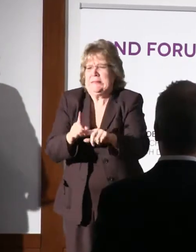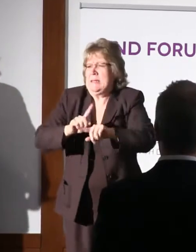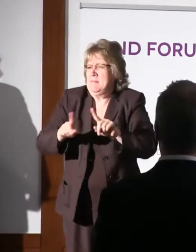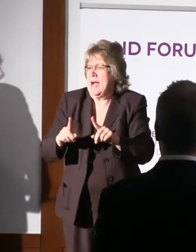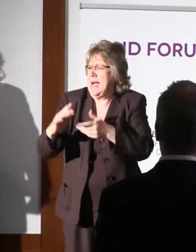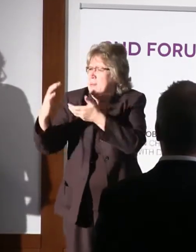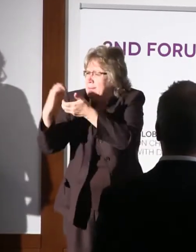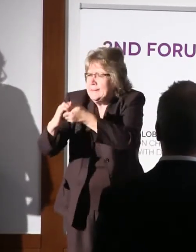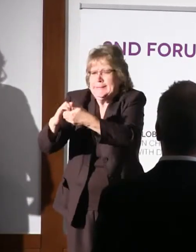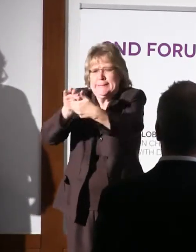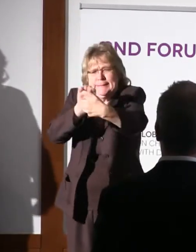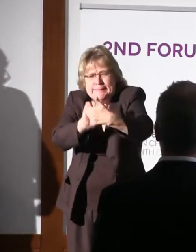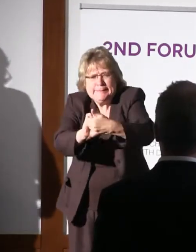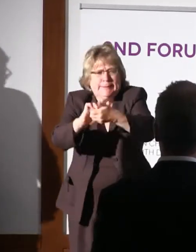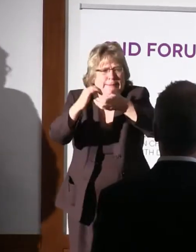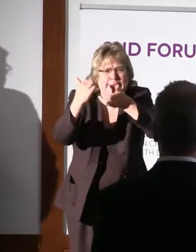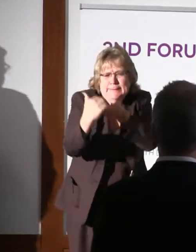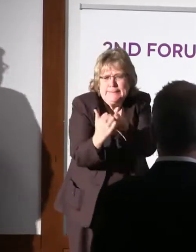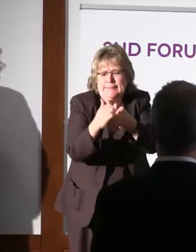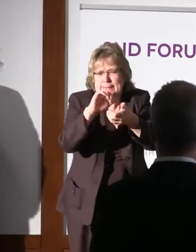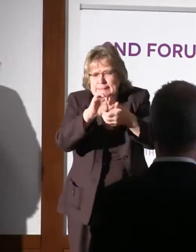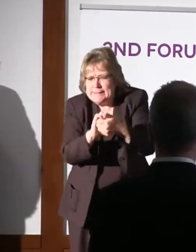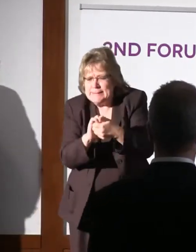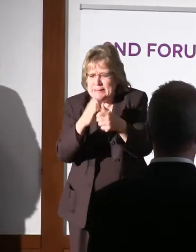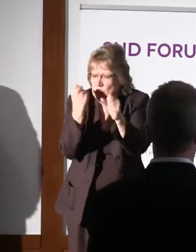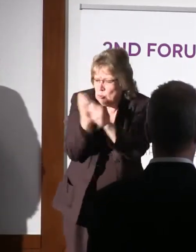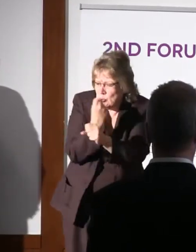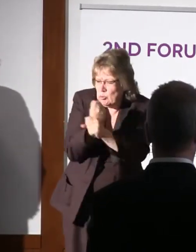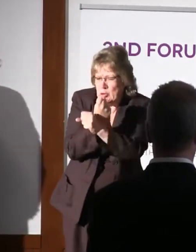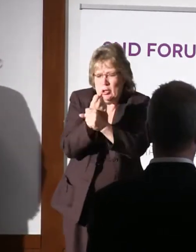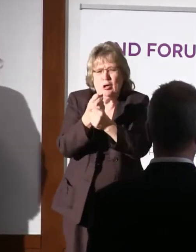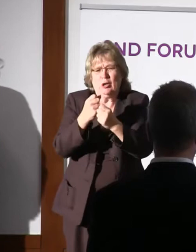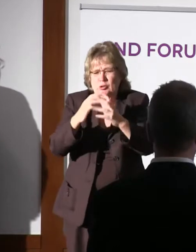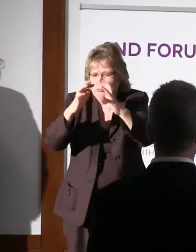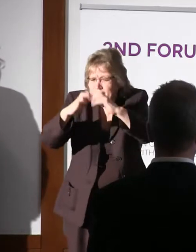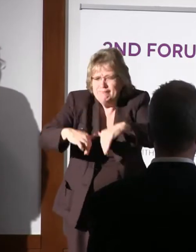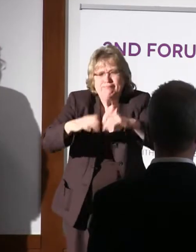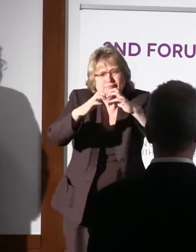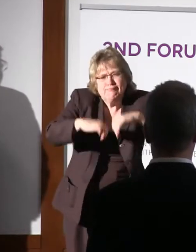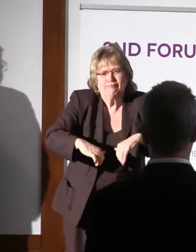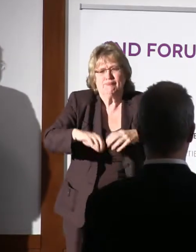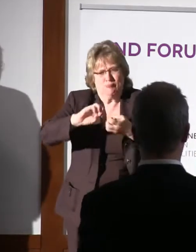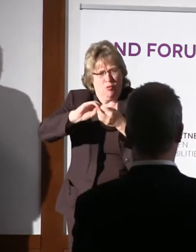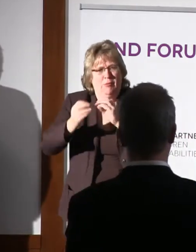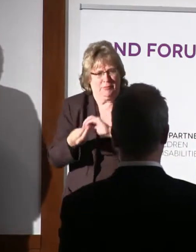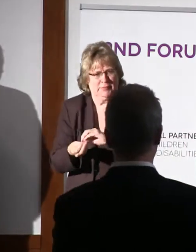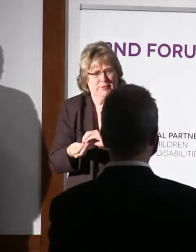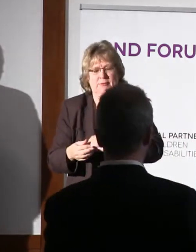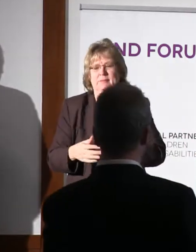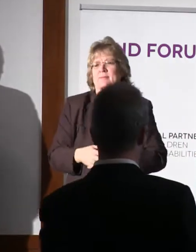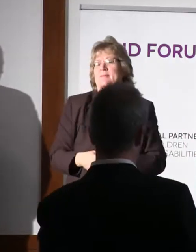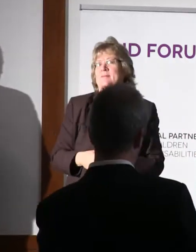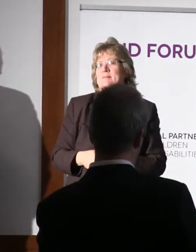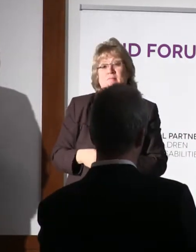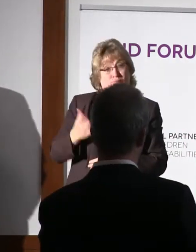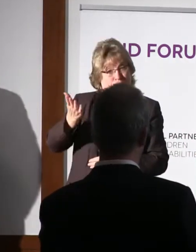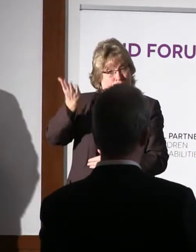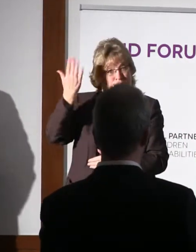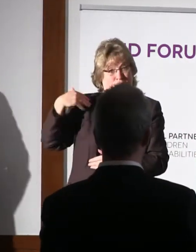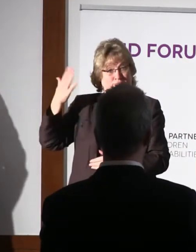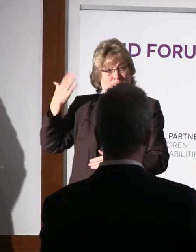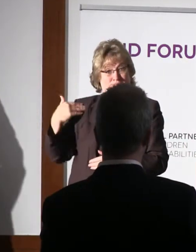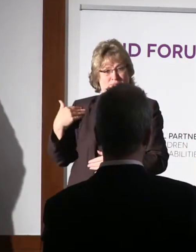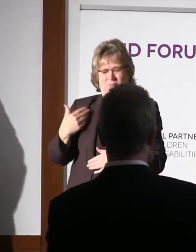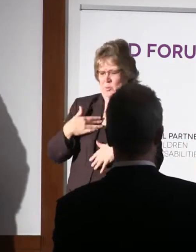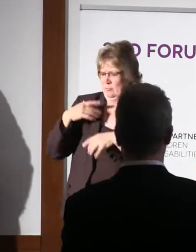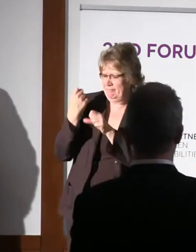with us 1.5 years ago, in December 2011, when the United Nations Partnership on the Right